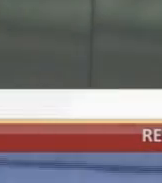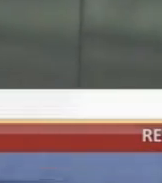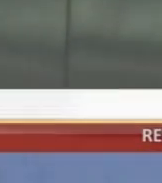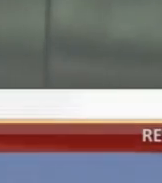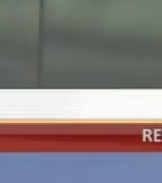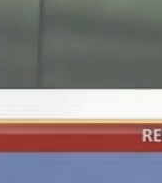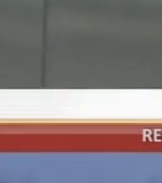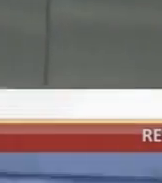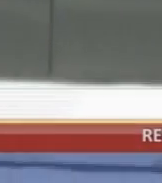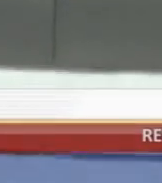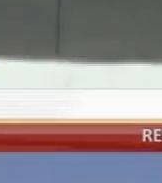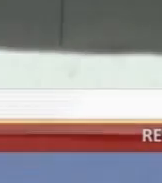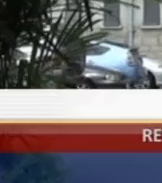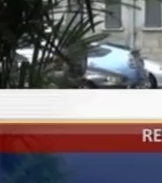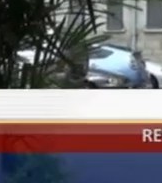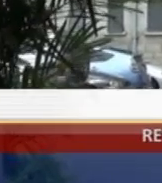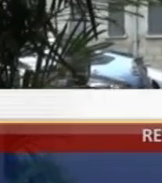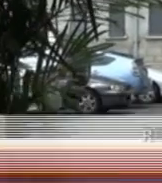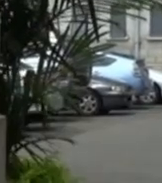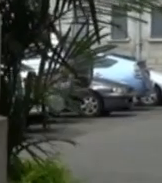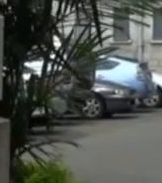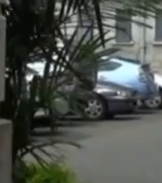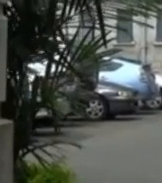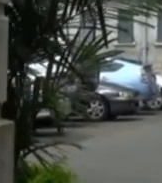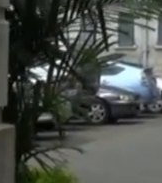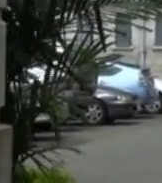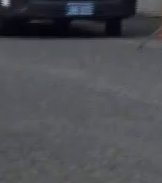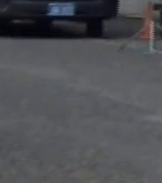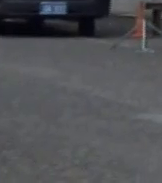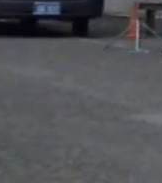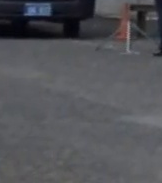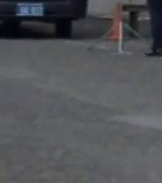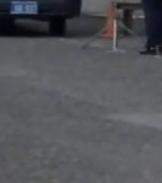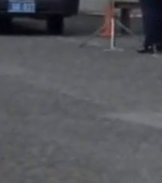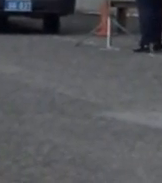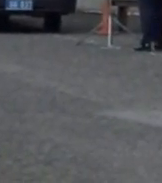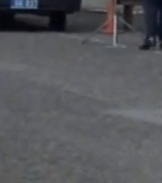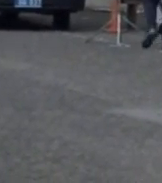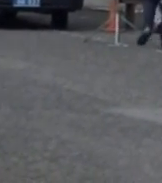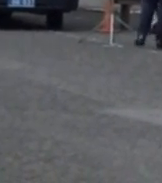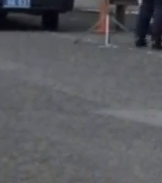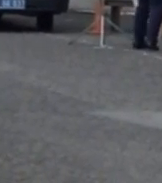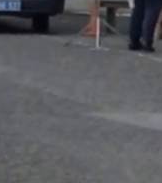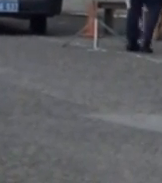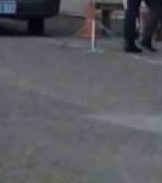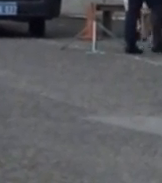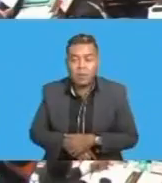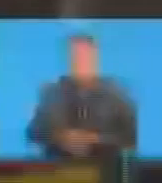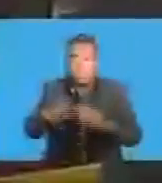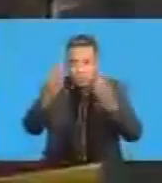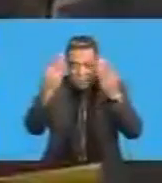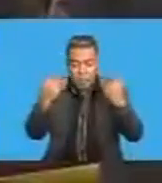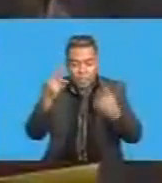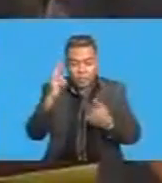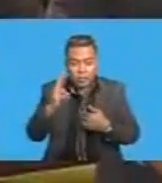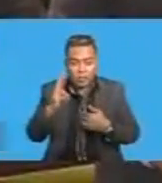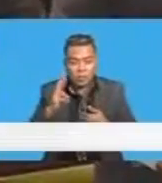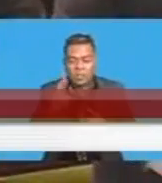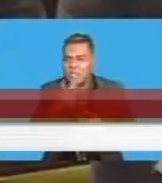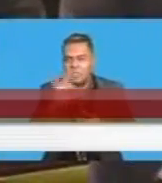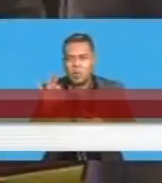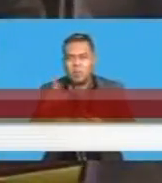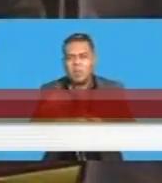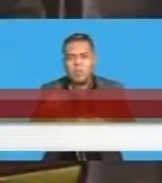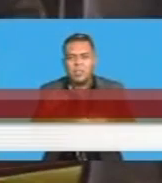motion and raised their concerns that the bill is being fast-tracked and needed more consultation. This is not being